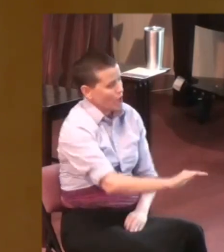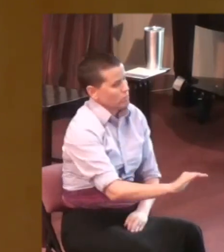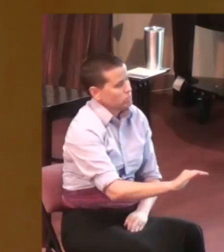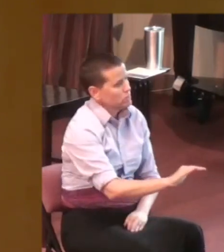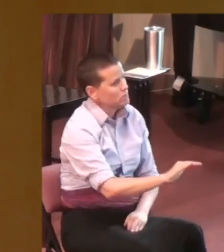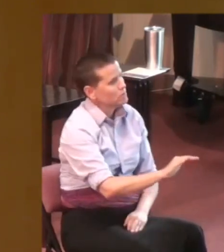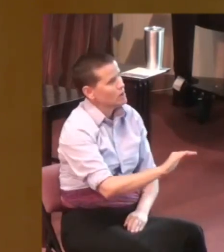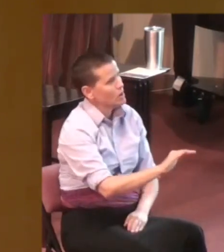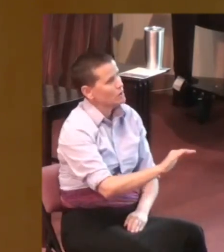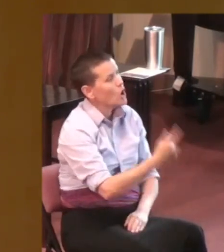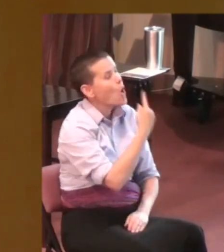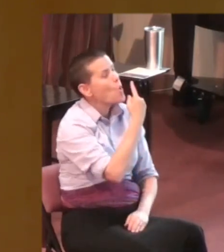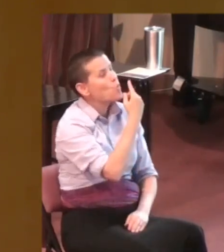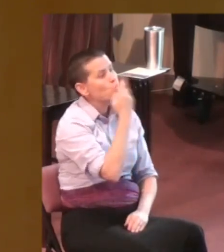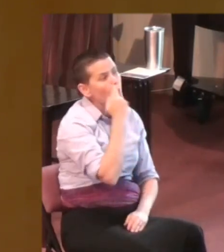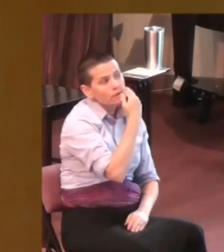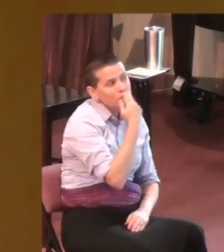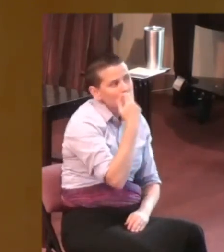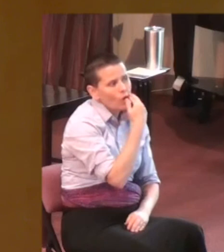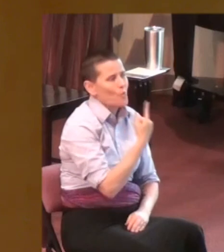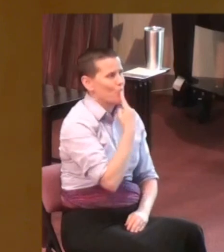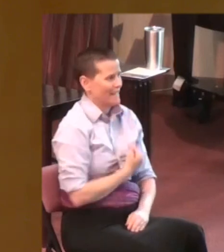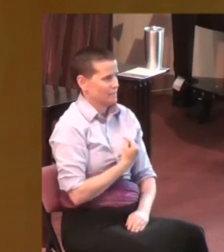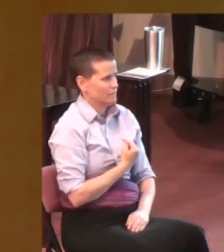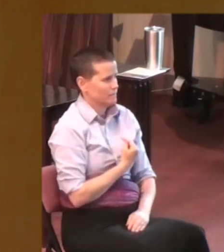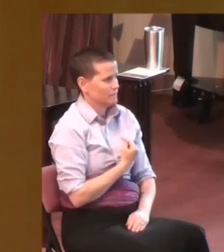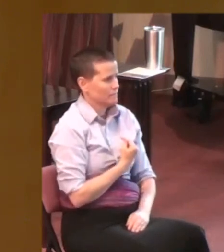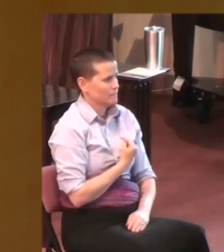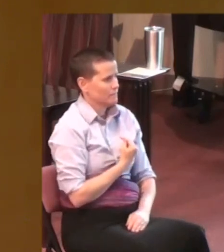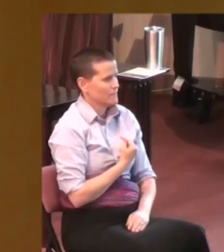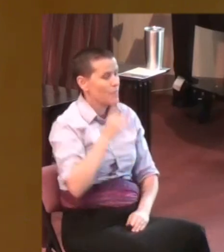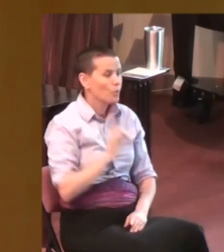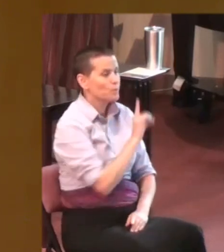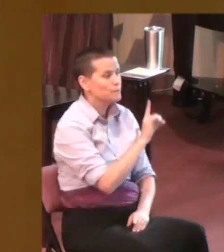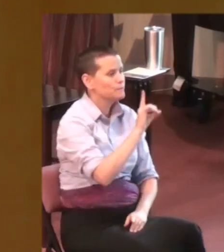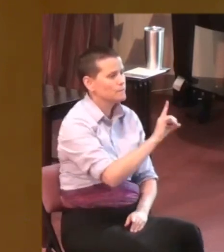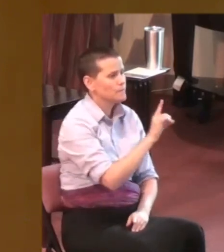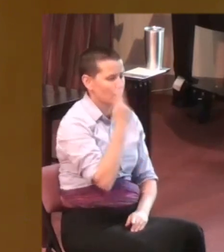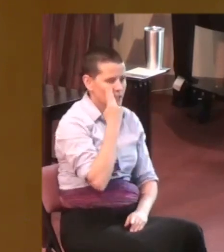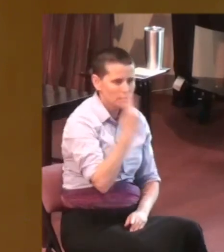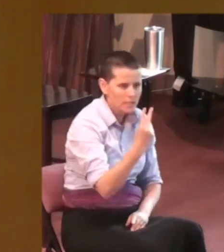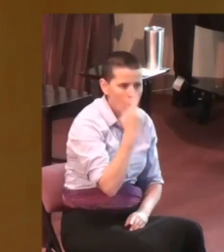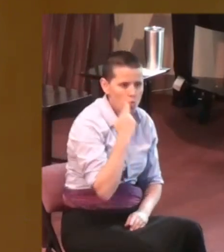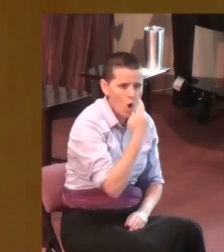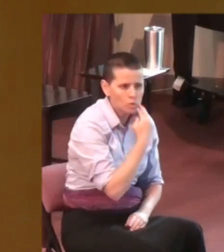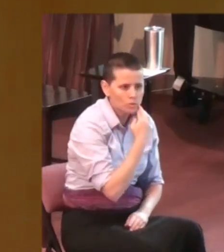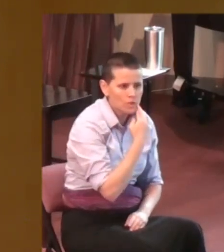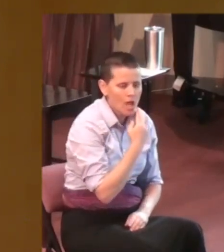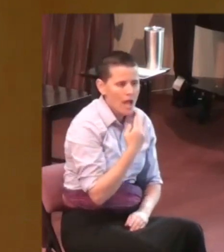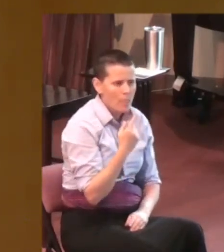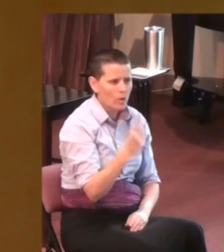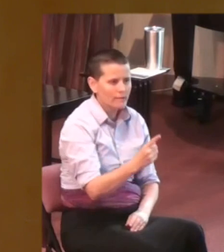Oh, roses can be yellow too. Their world just changed and they totally accept it. They don't get resentful. You